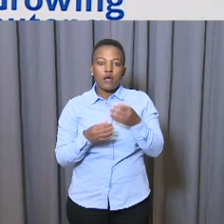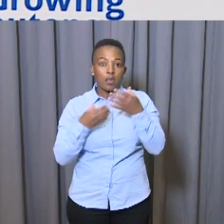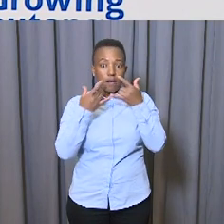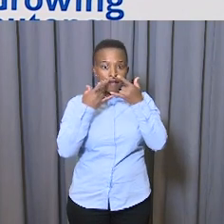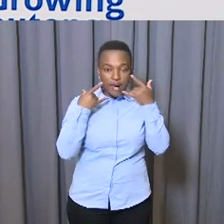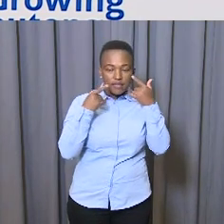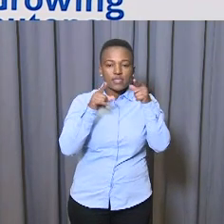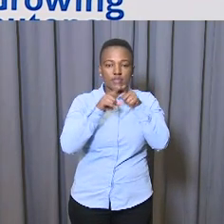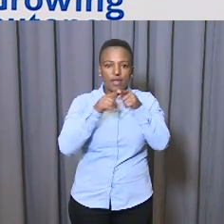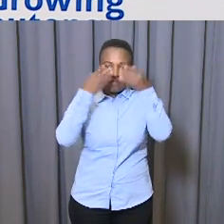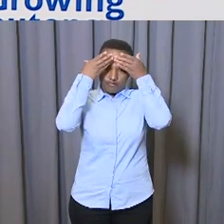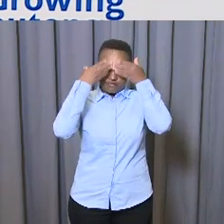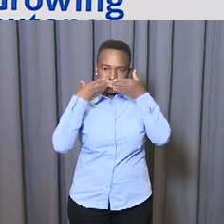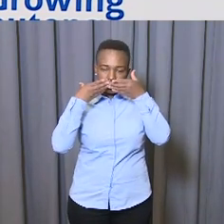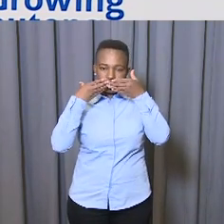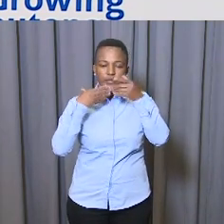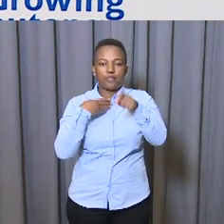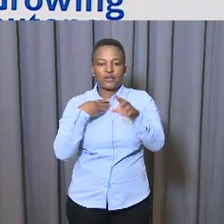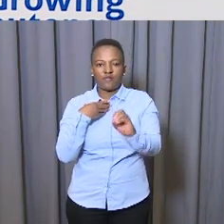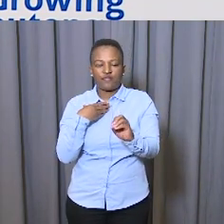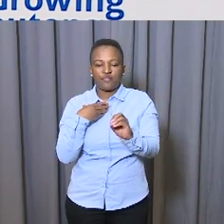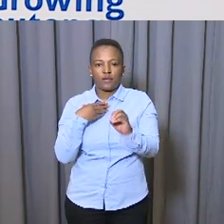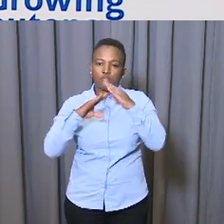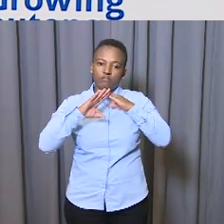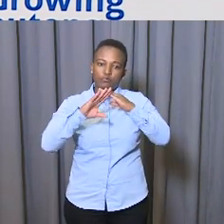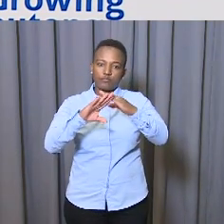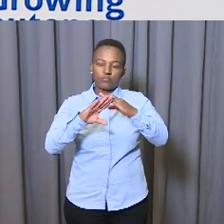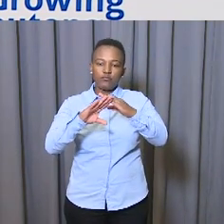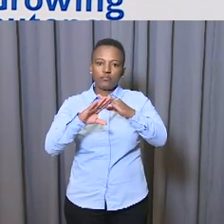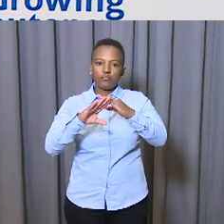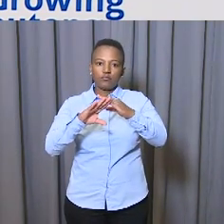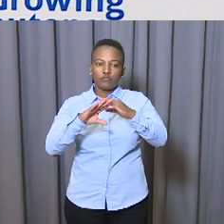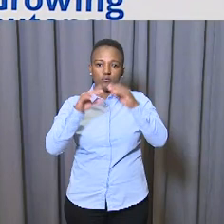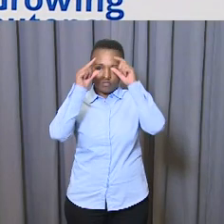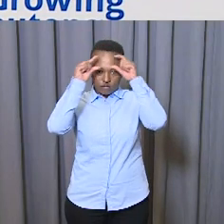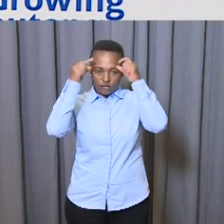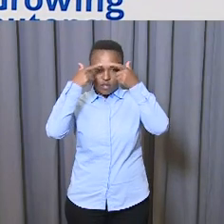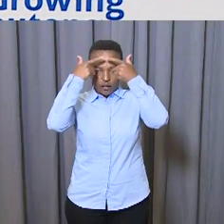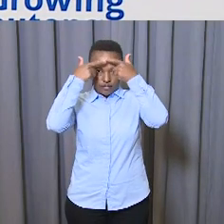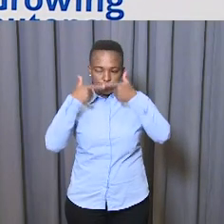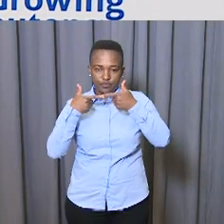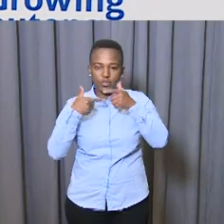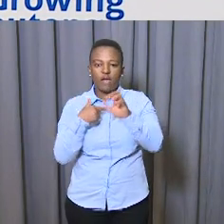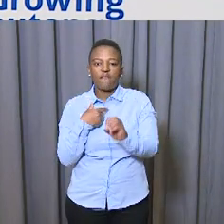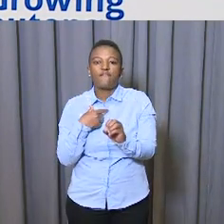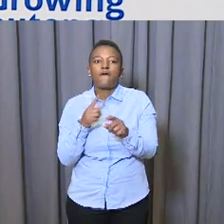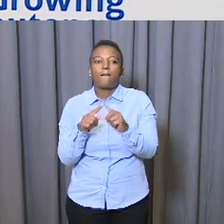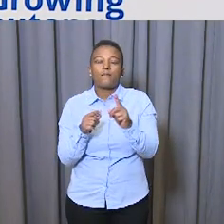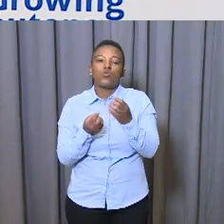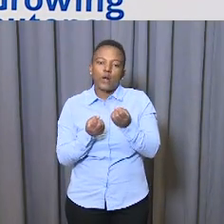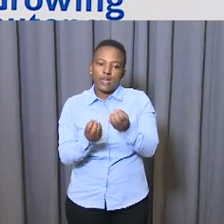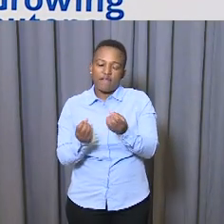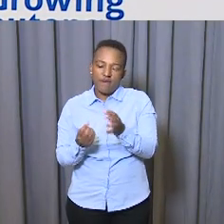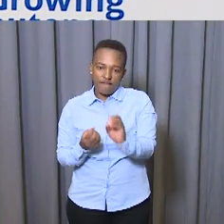have to have a protective a barrier, which is a face shield called the visor, so that those are things that we provide.